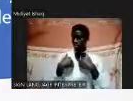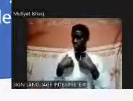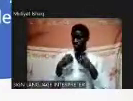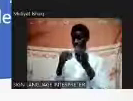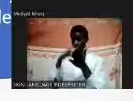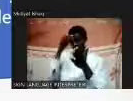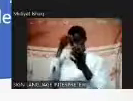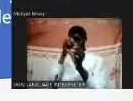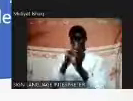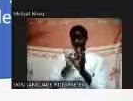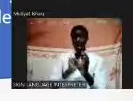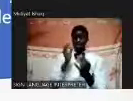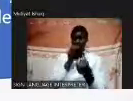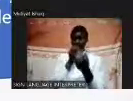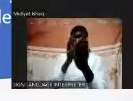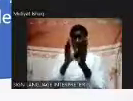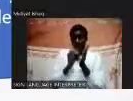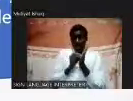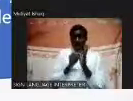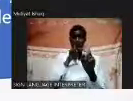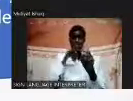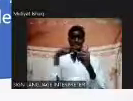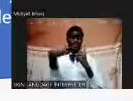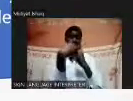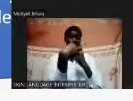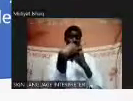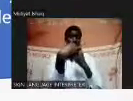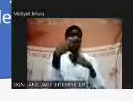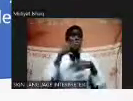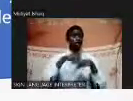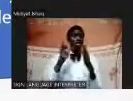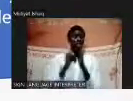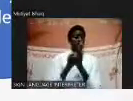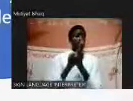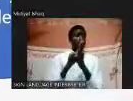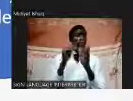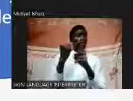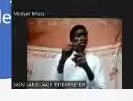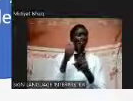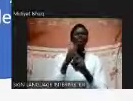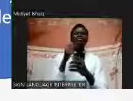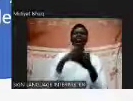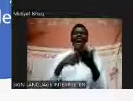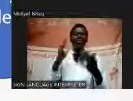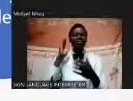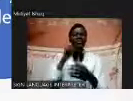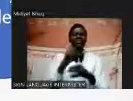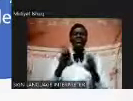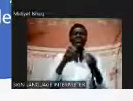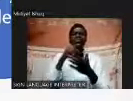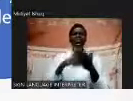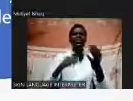perspective on the term itself. So what are you going to do? What will you learn? That is what we're going to